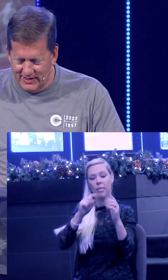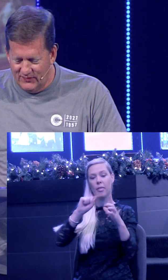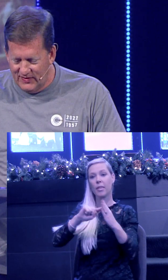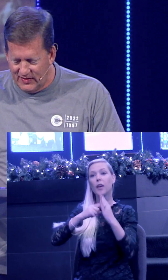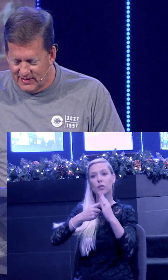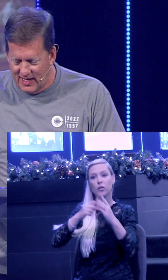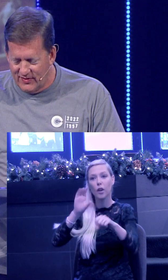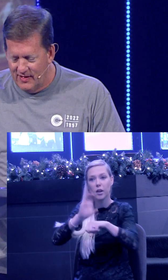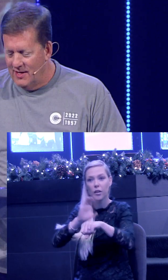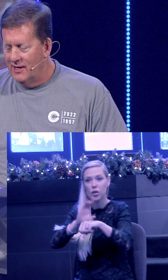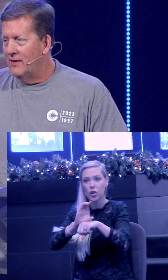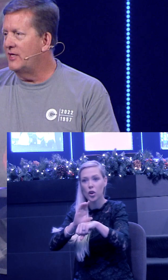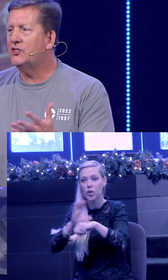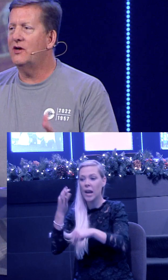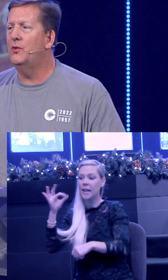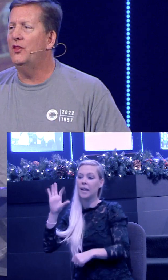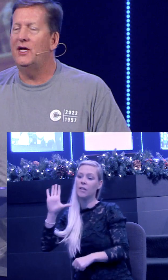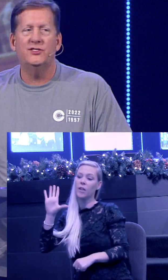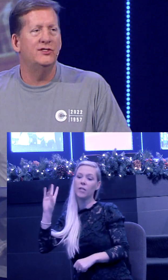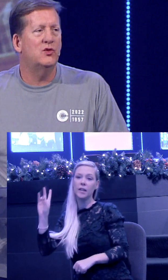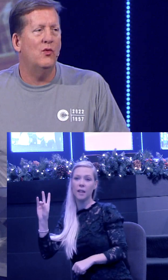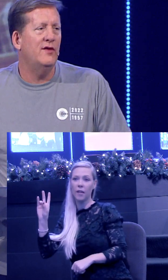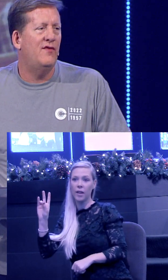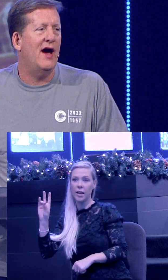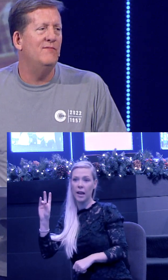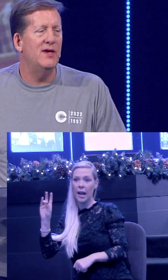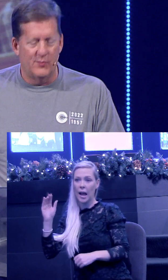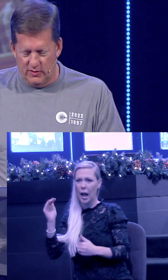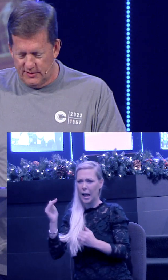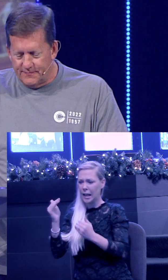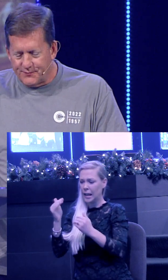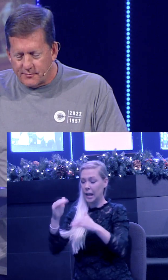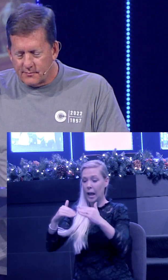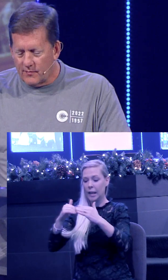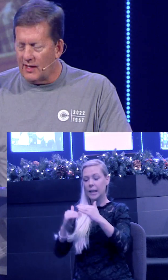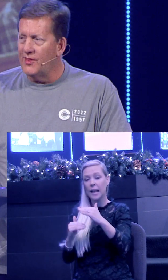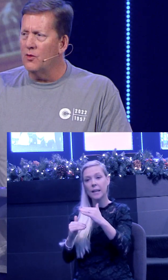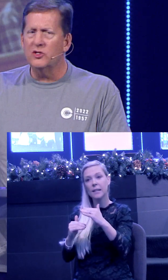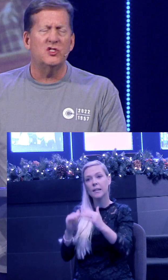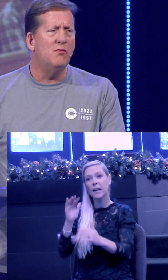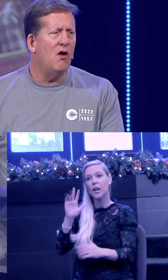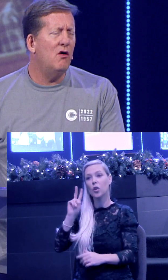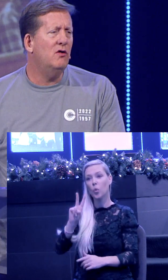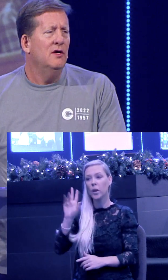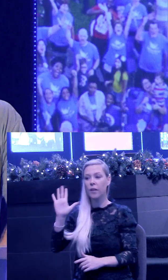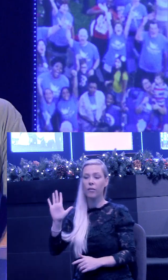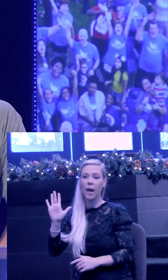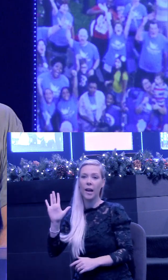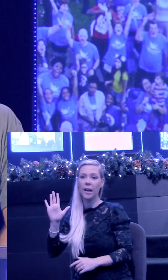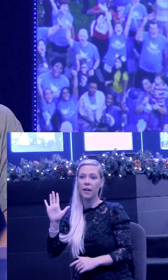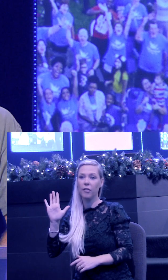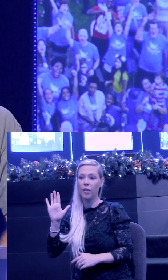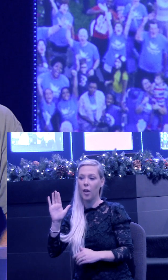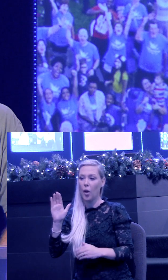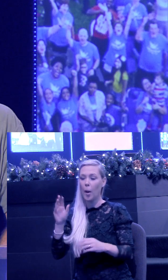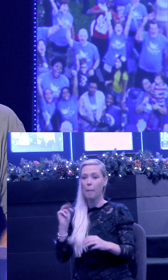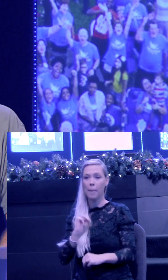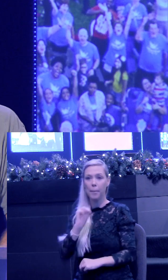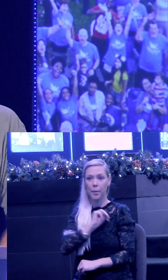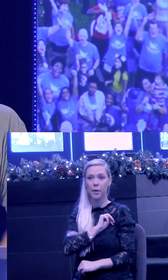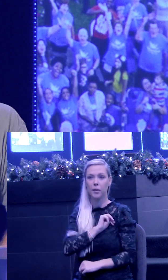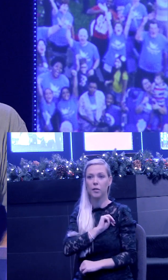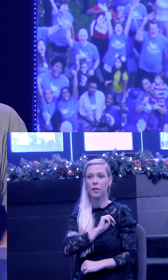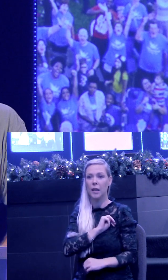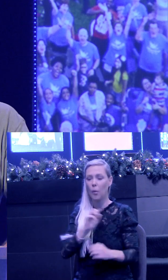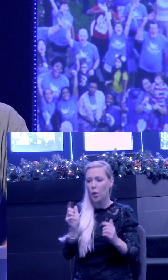in 1957. They started with less than 25 members. They were small. They were